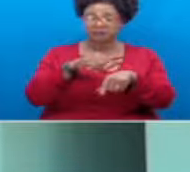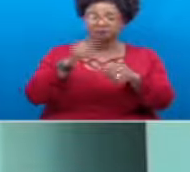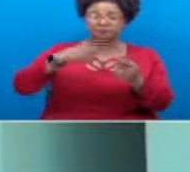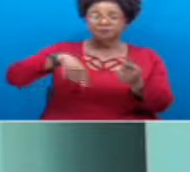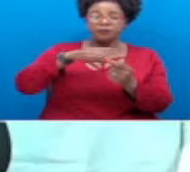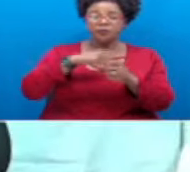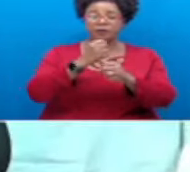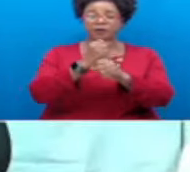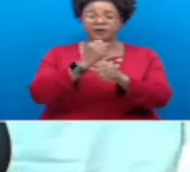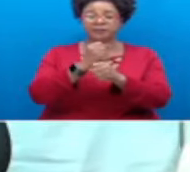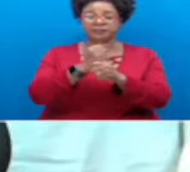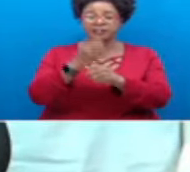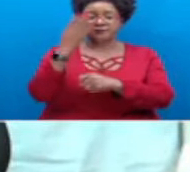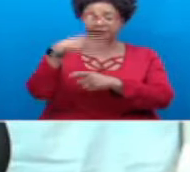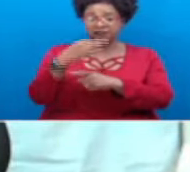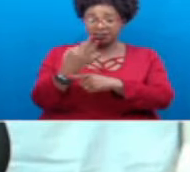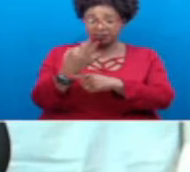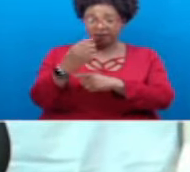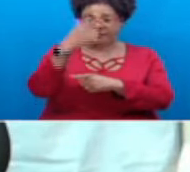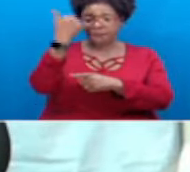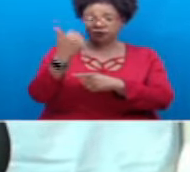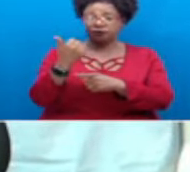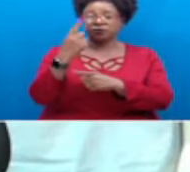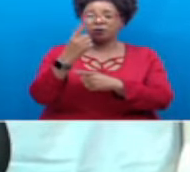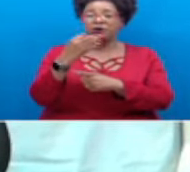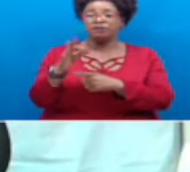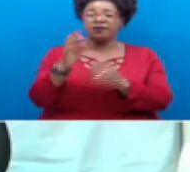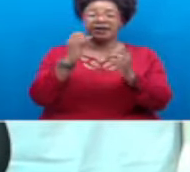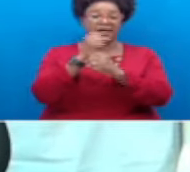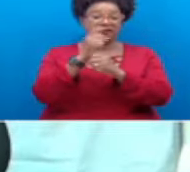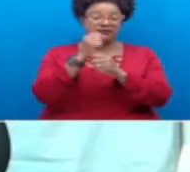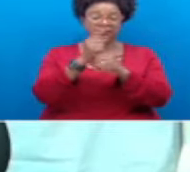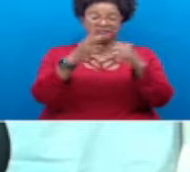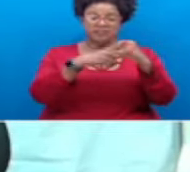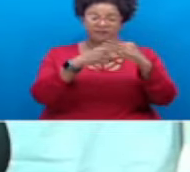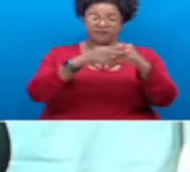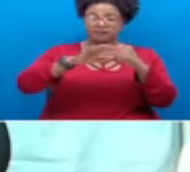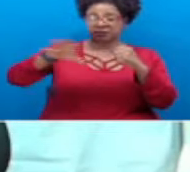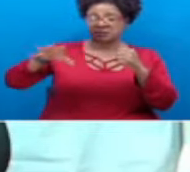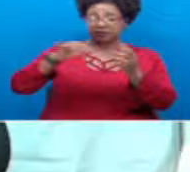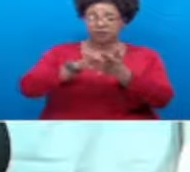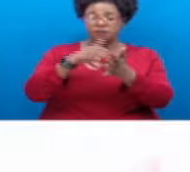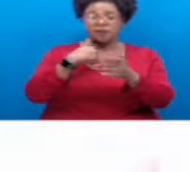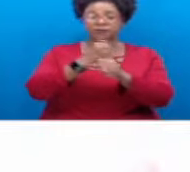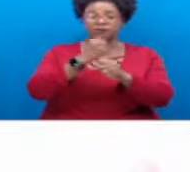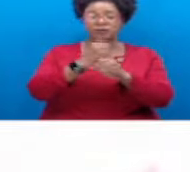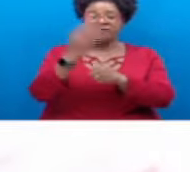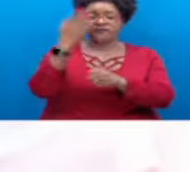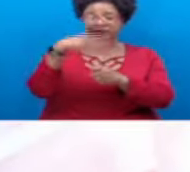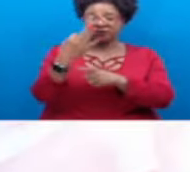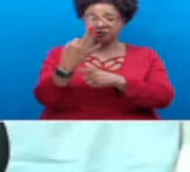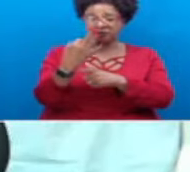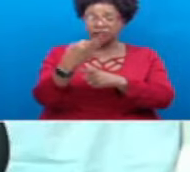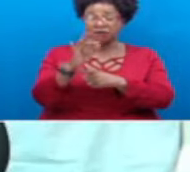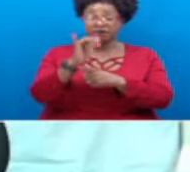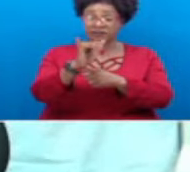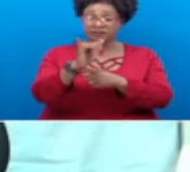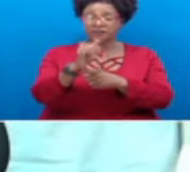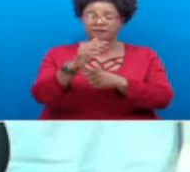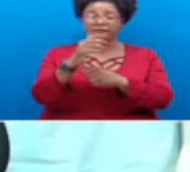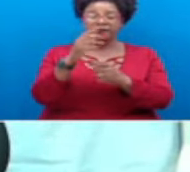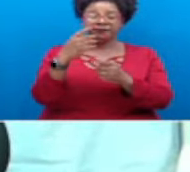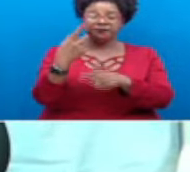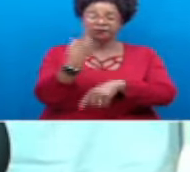the phase 3 trial, because we were one of the 11 sites in 7 countries that were doing the phase 3 trial of the vaccine. And those results are what